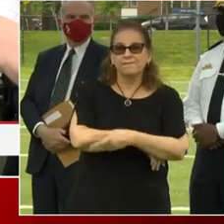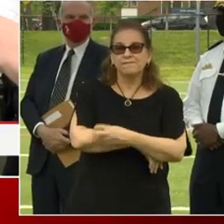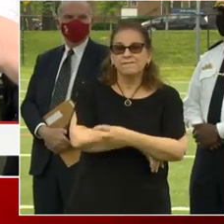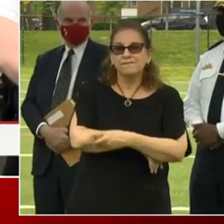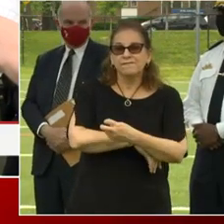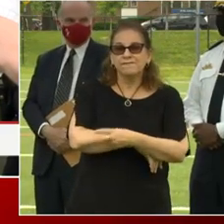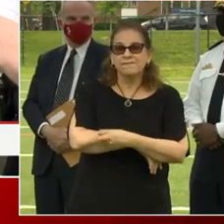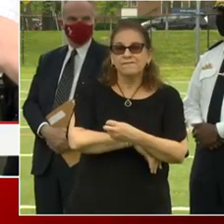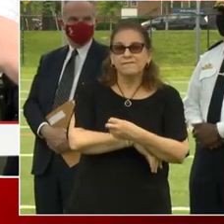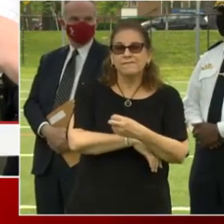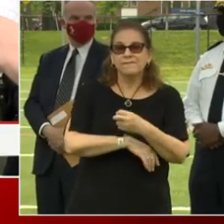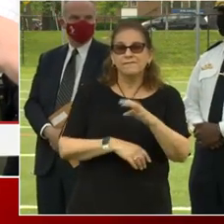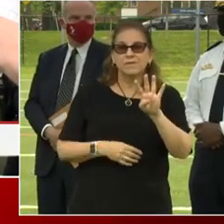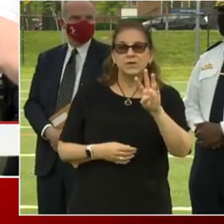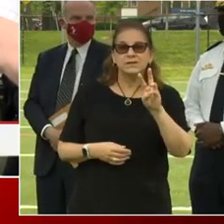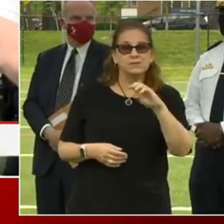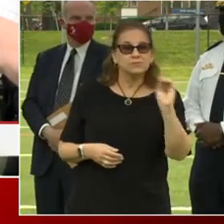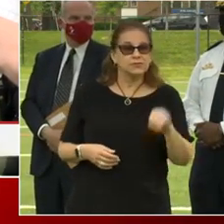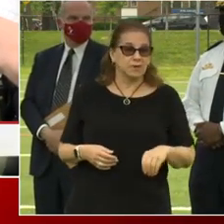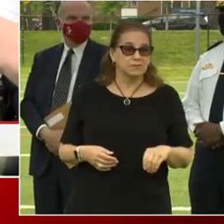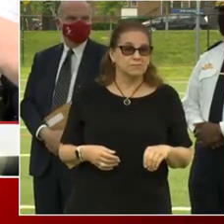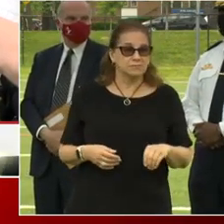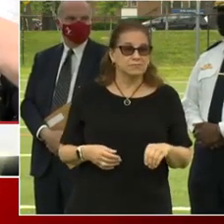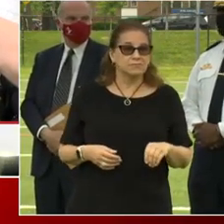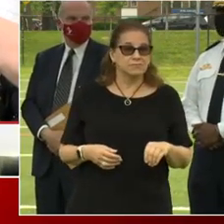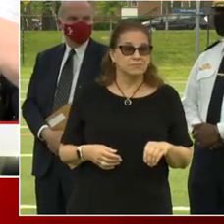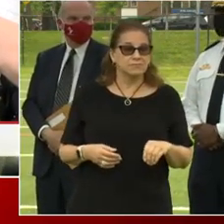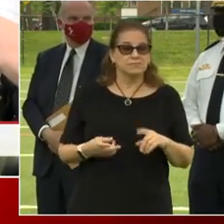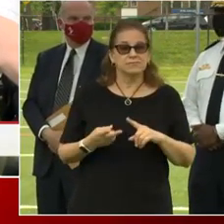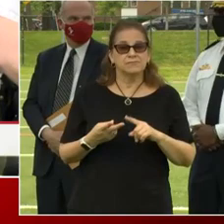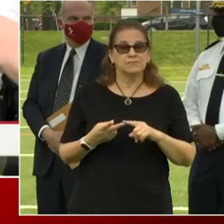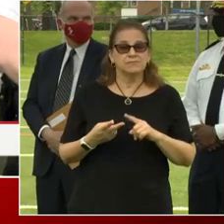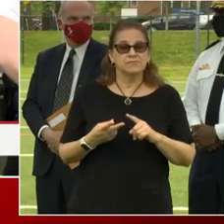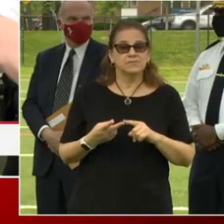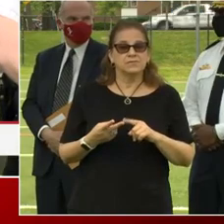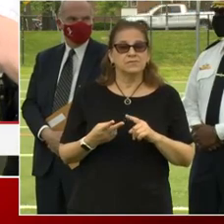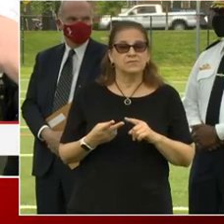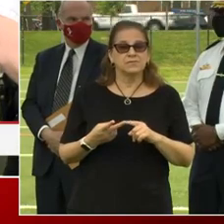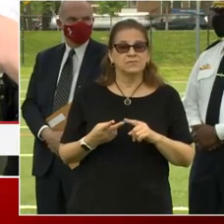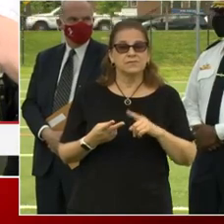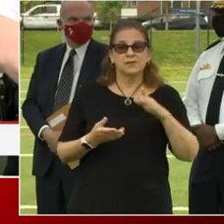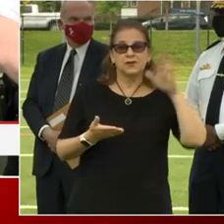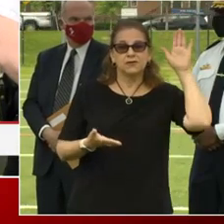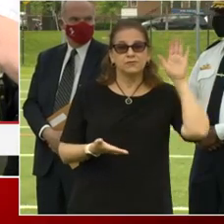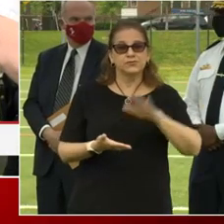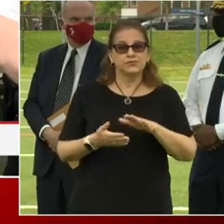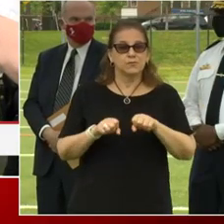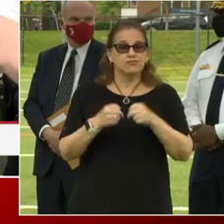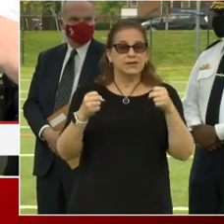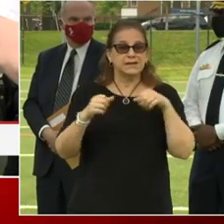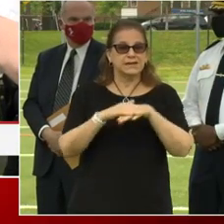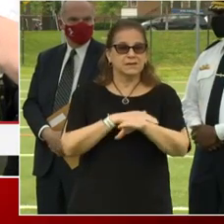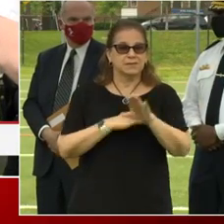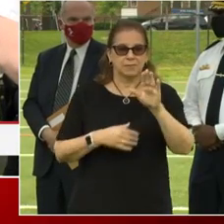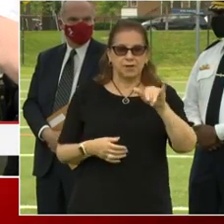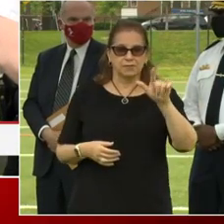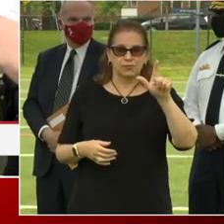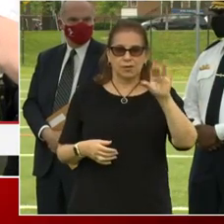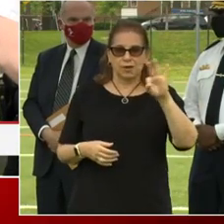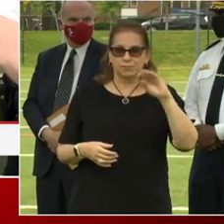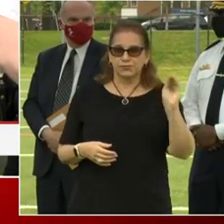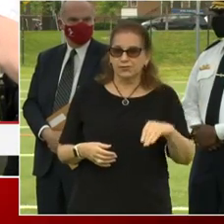areas by 46%, reducing burglaries by 29%,